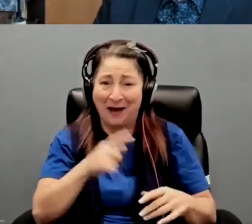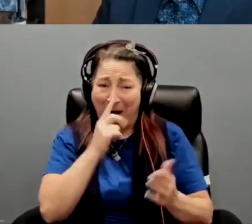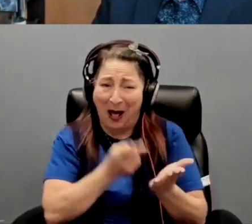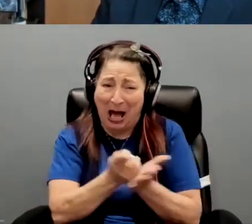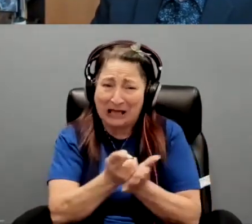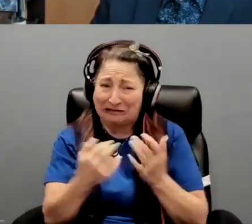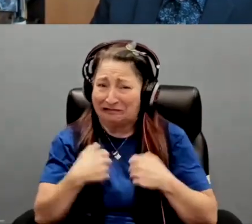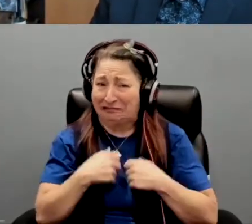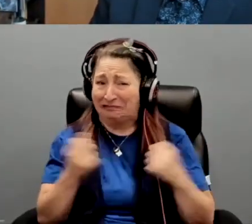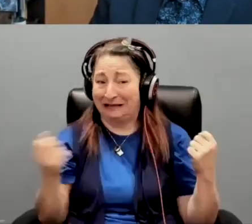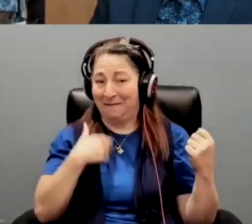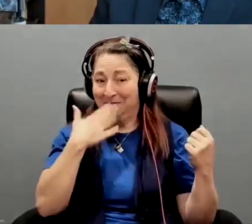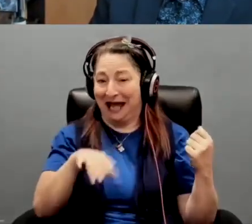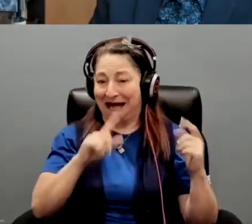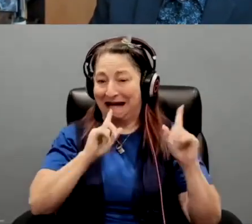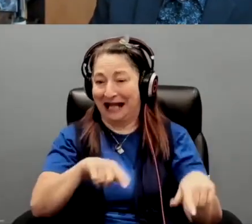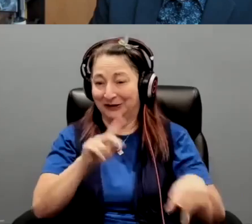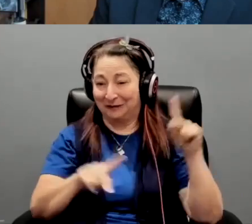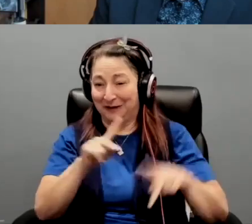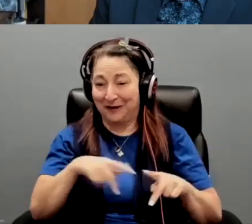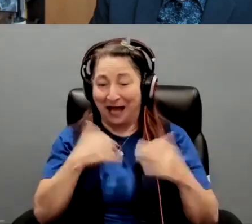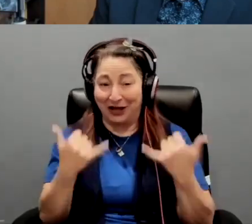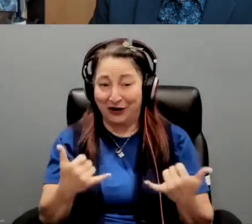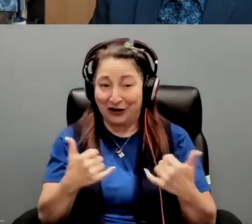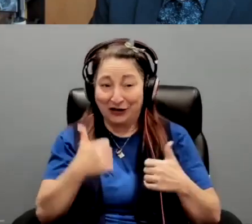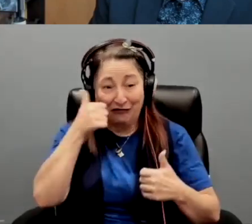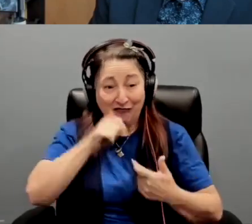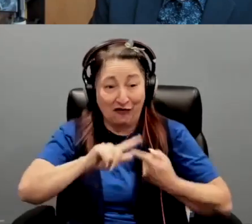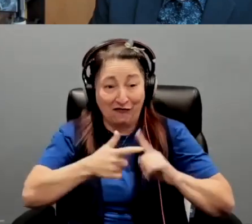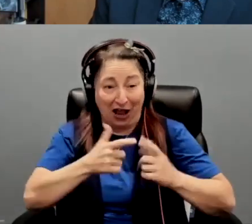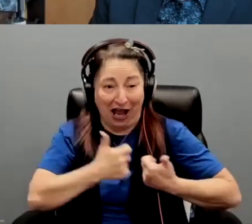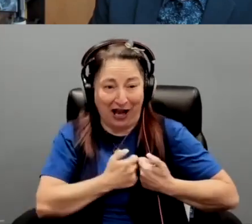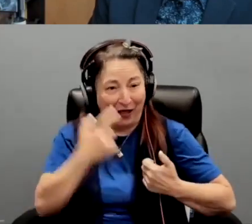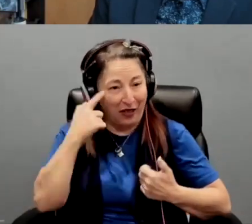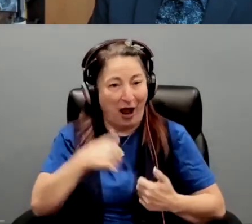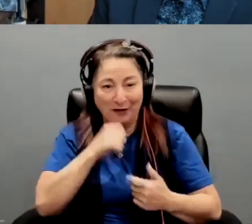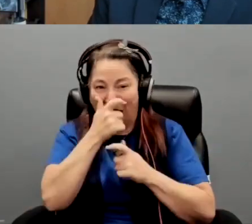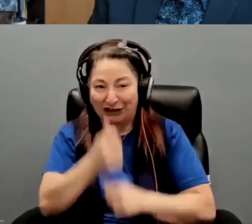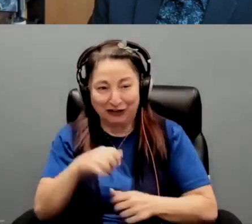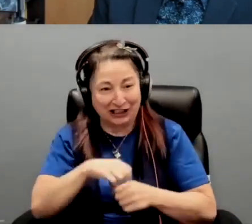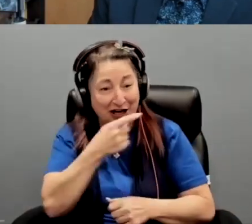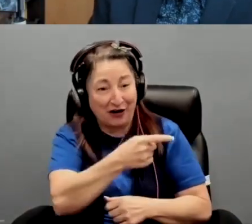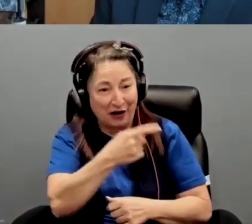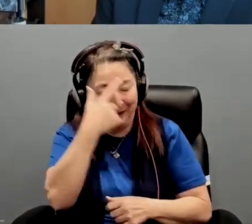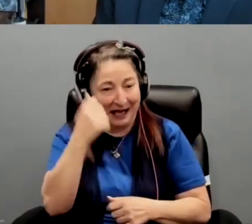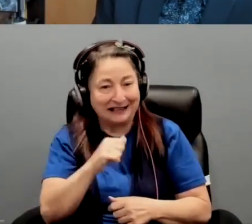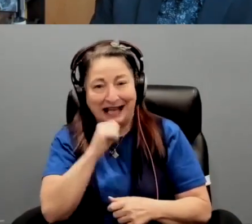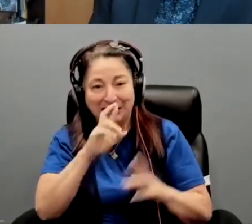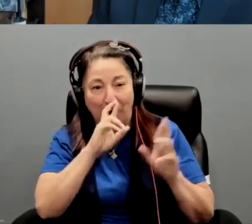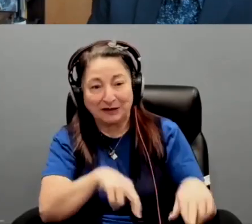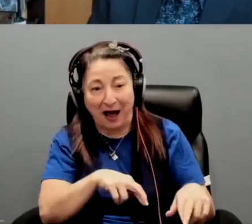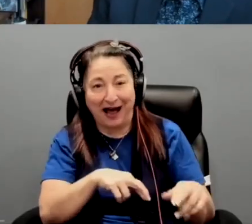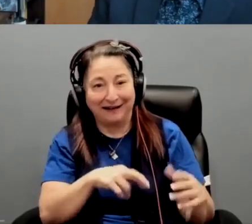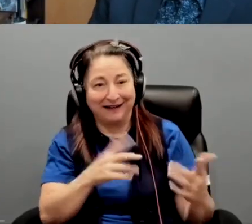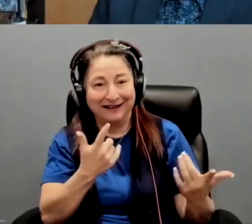so bad at answering people. My current partner thought I wasn't interested in her because I'm so bad at replying. Because